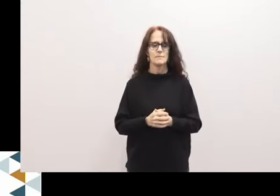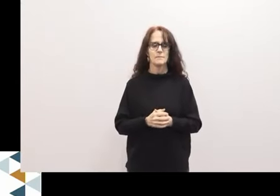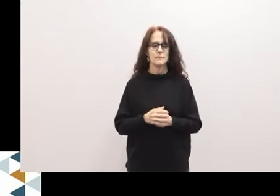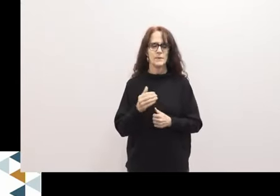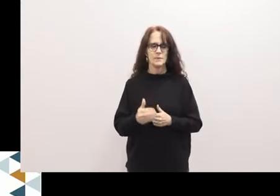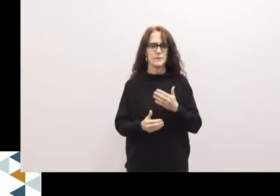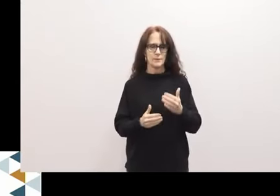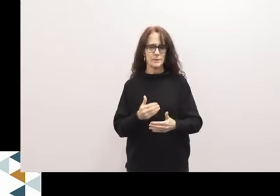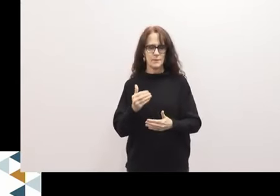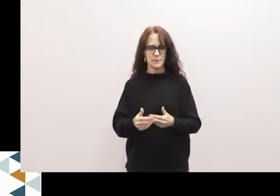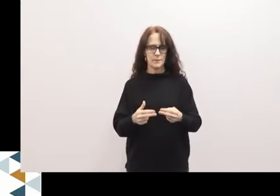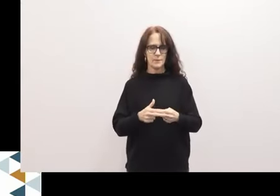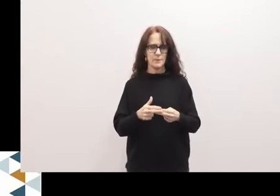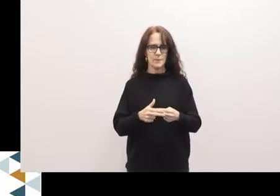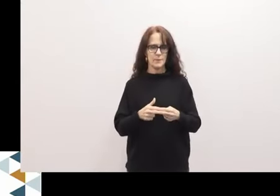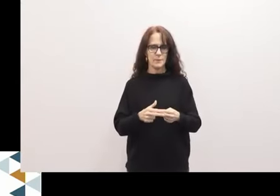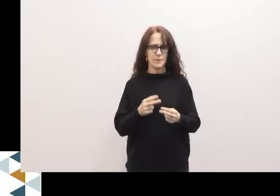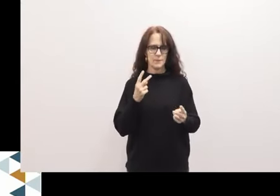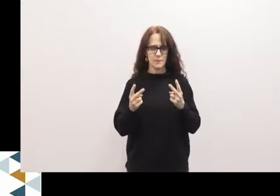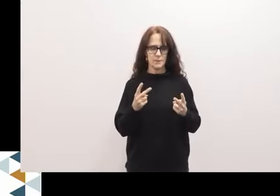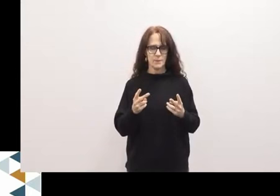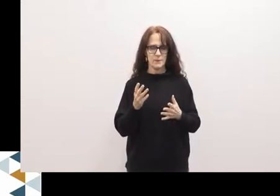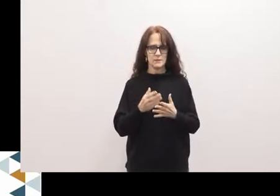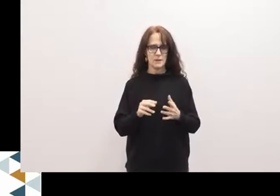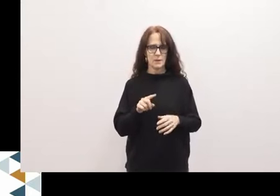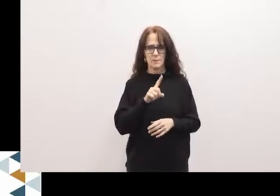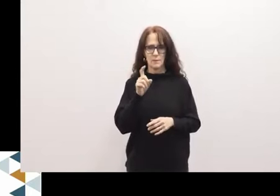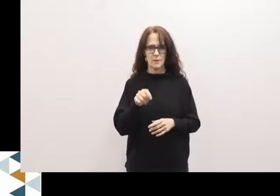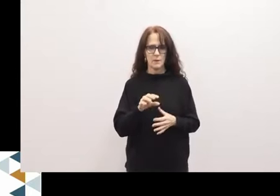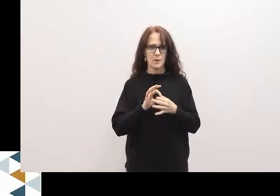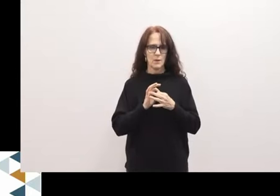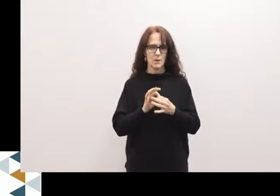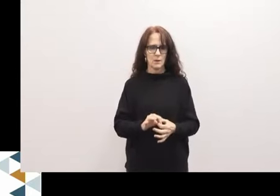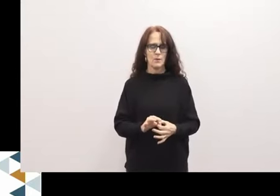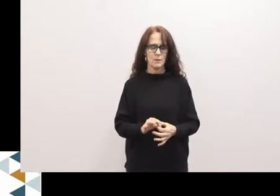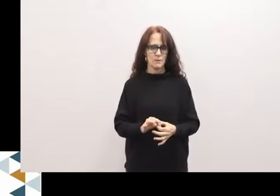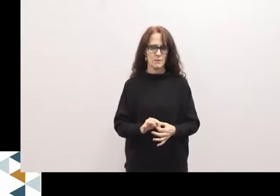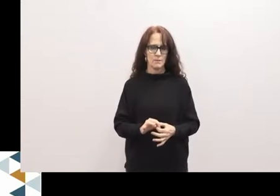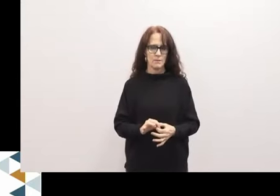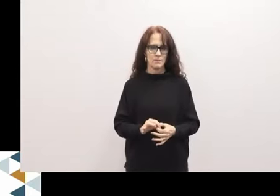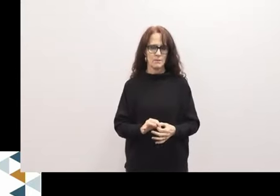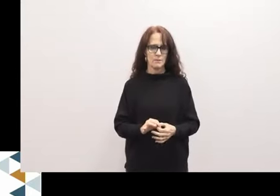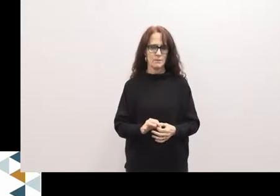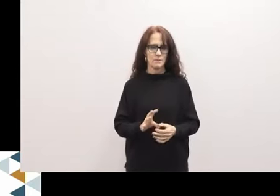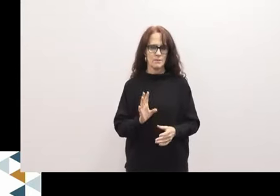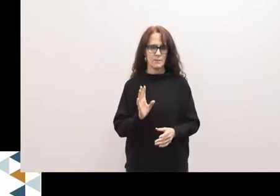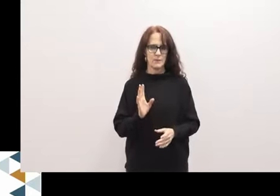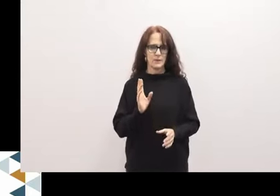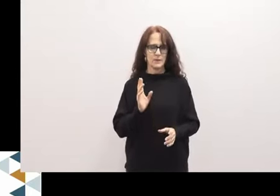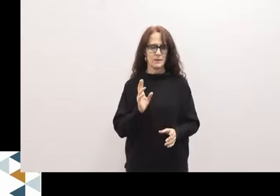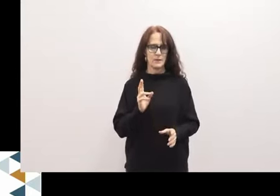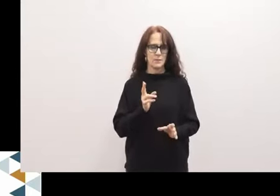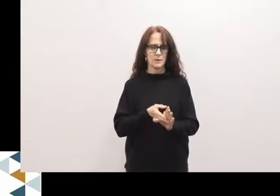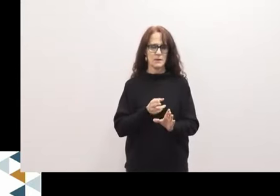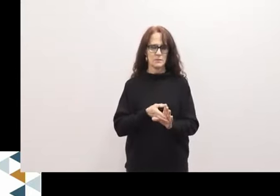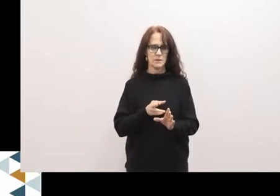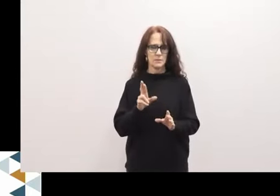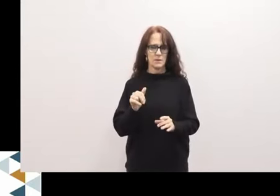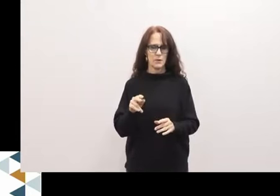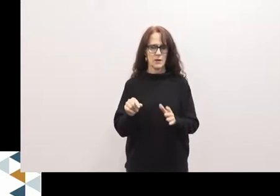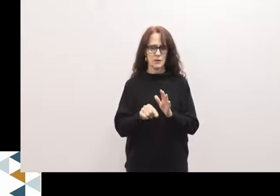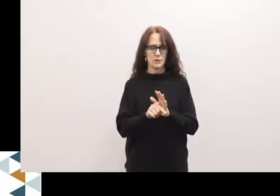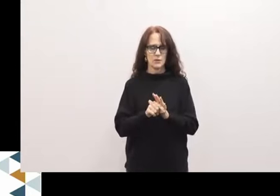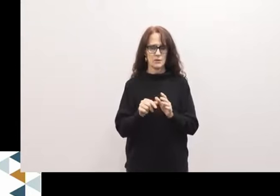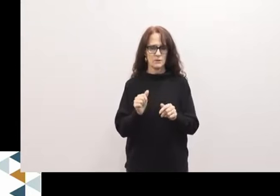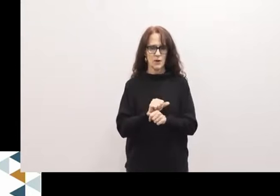of slides, we're gonna explore some questions around their participation rate and their grades in regards